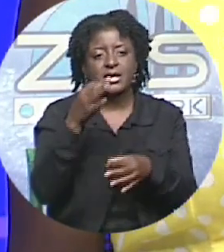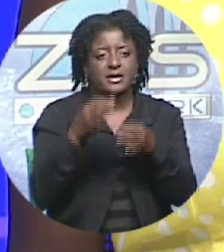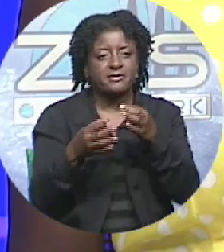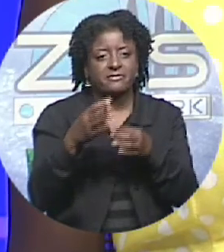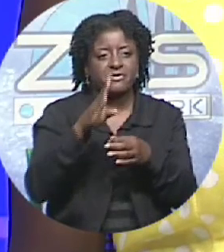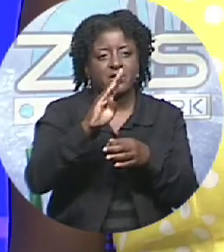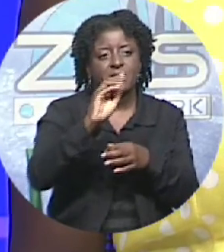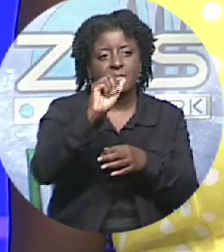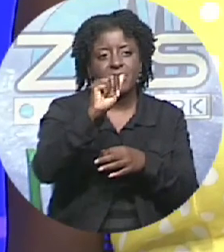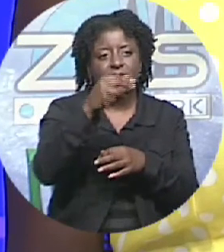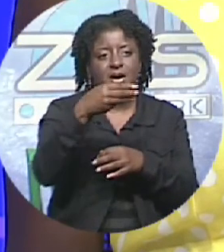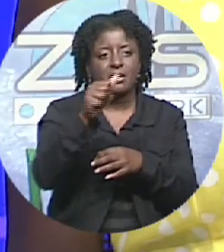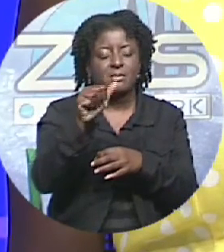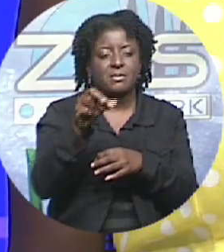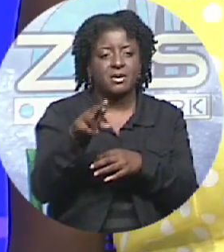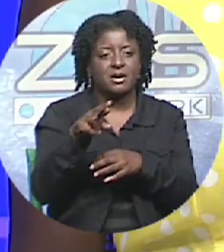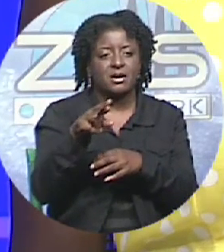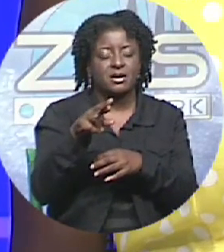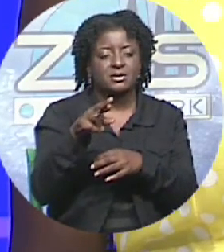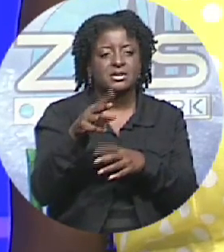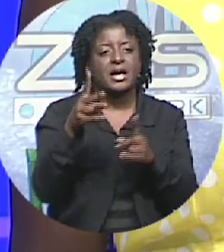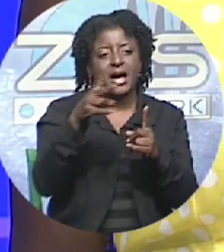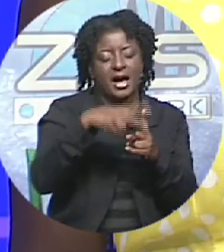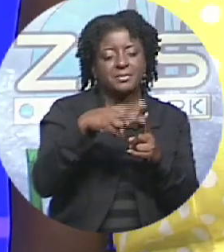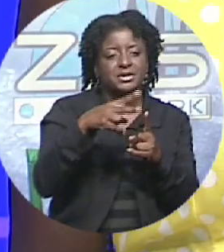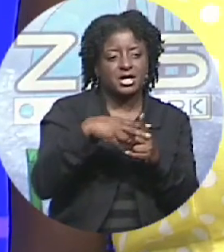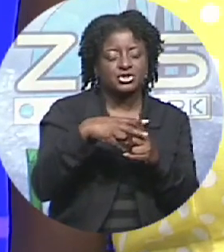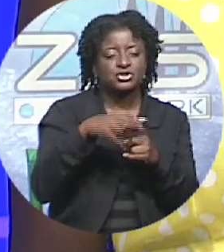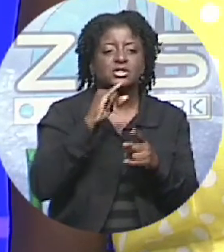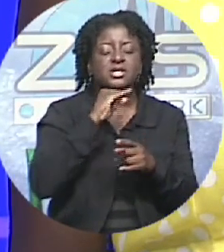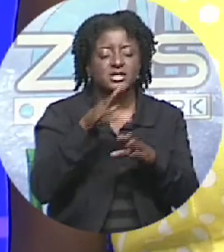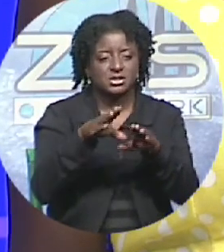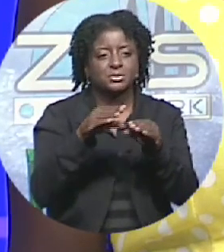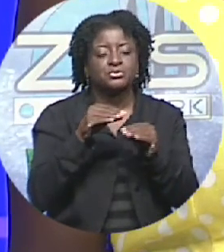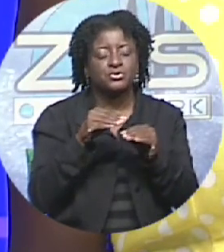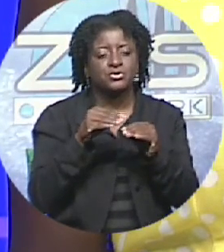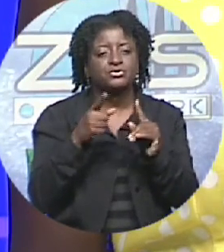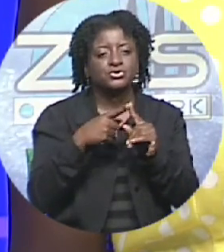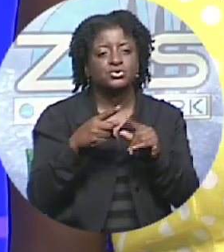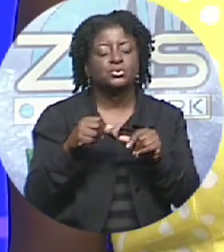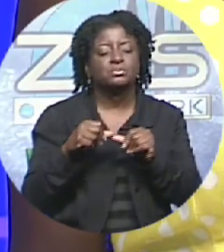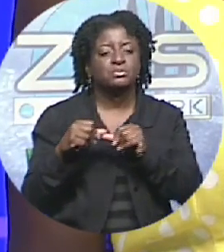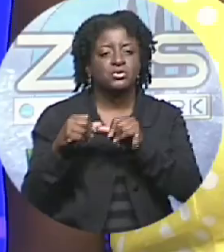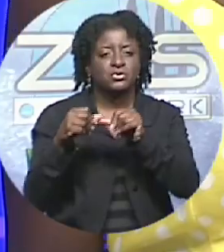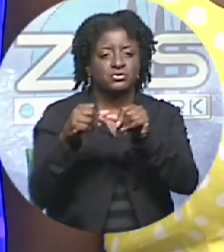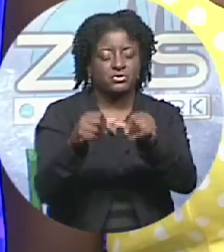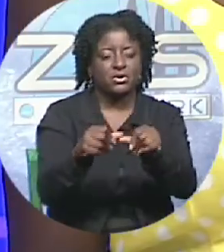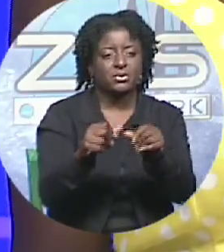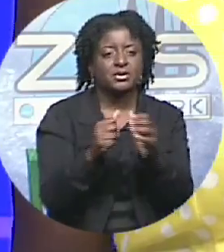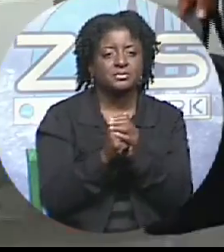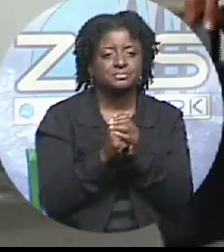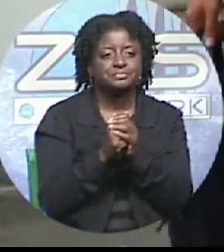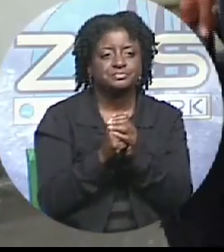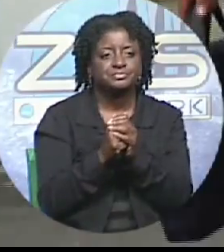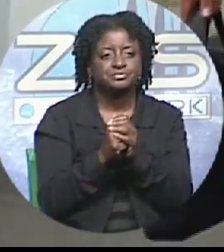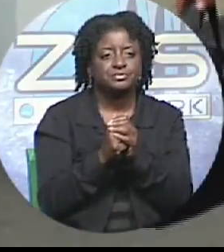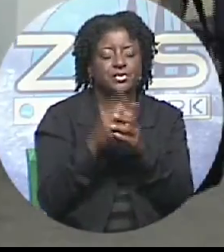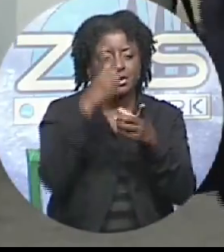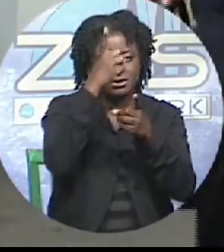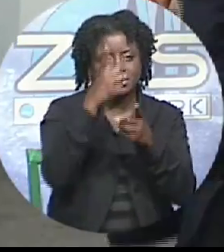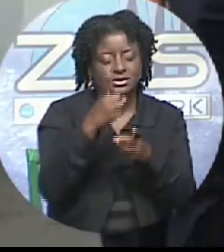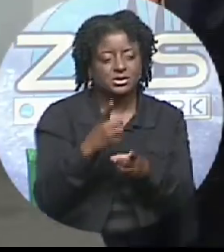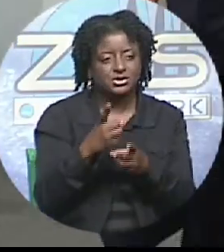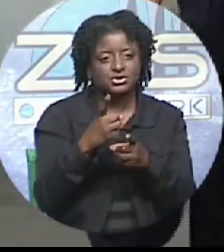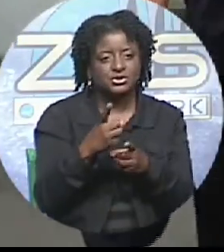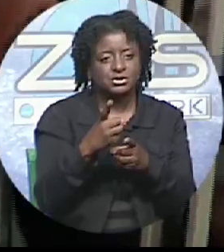that it can move forward. Jimmy Nunes Wayne was in court on Monday afternoon and fills us in on the objections raised. A decision is likely